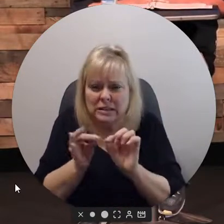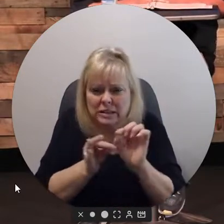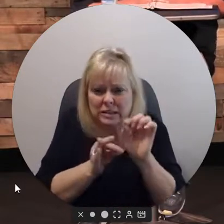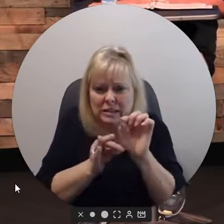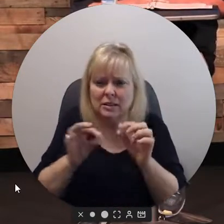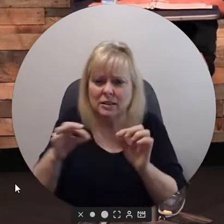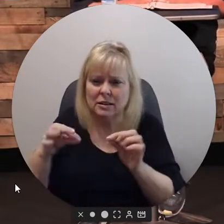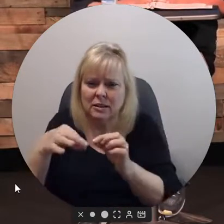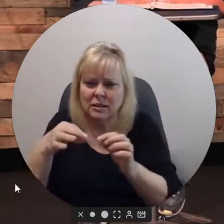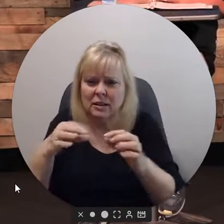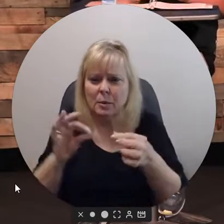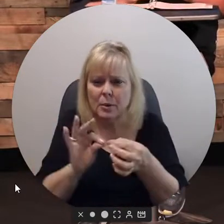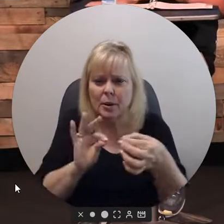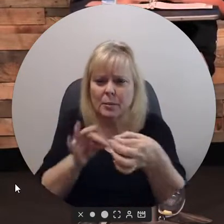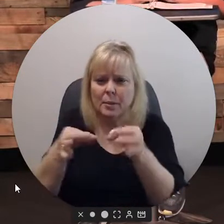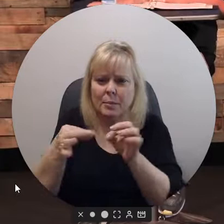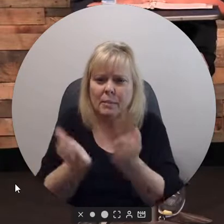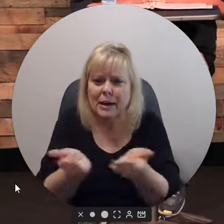In the process,